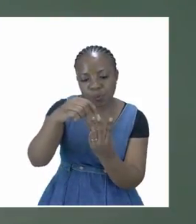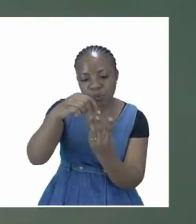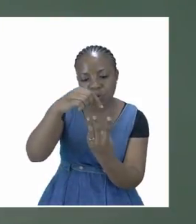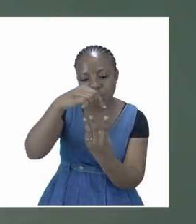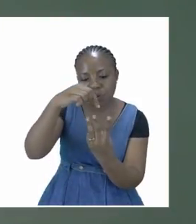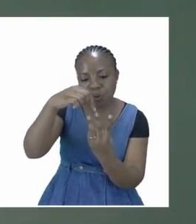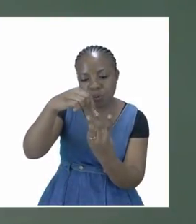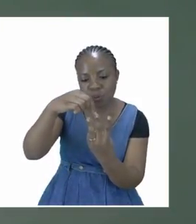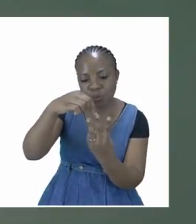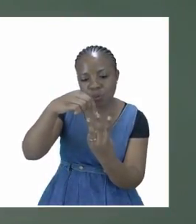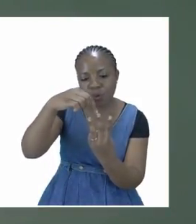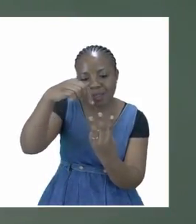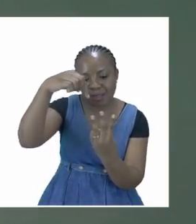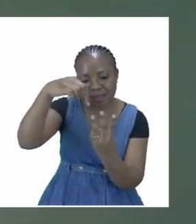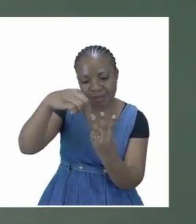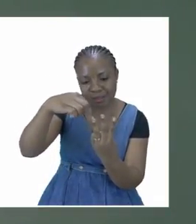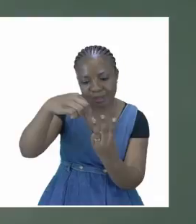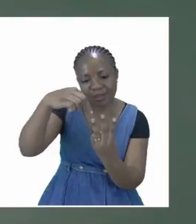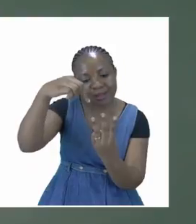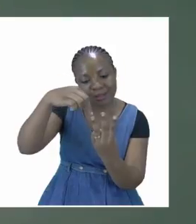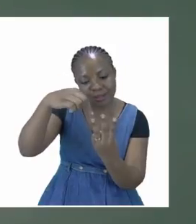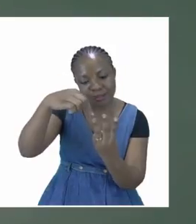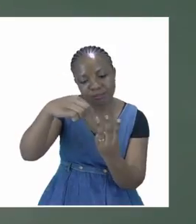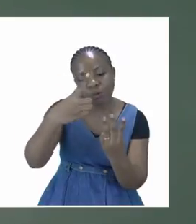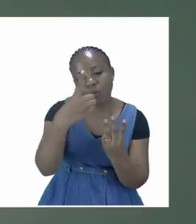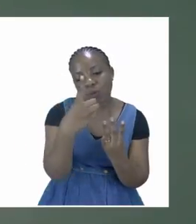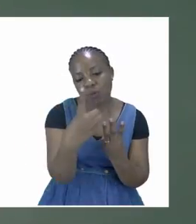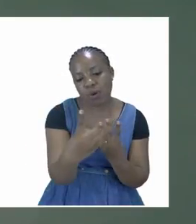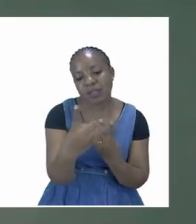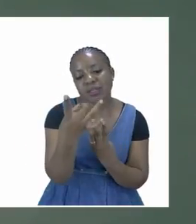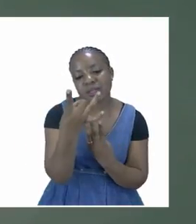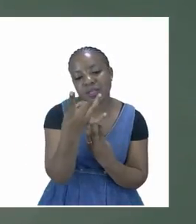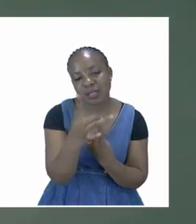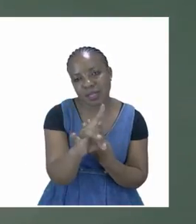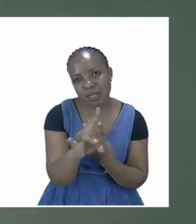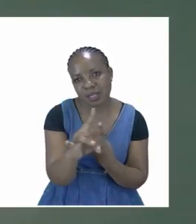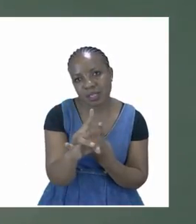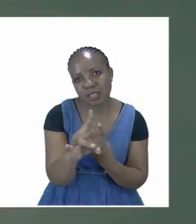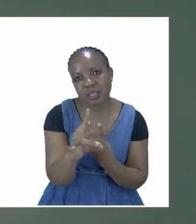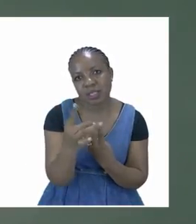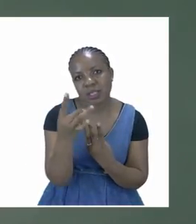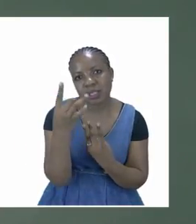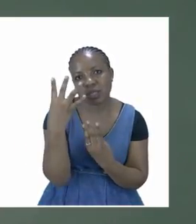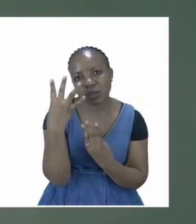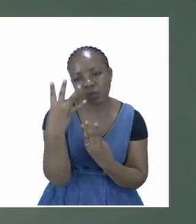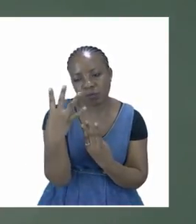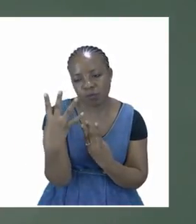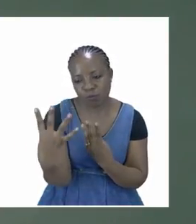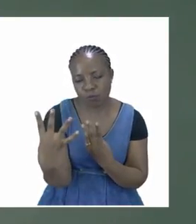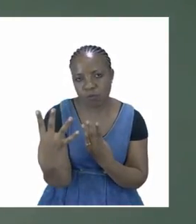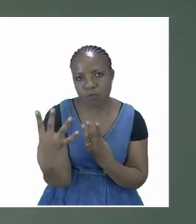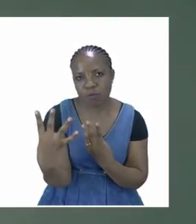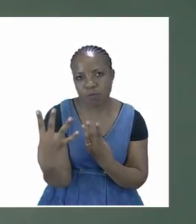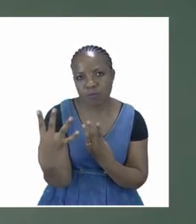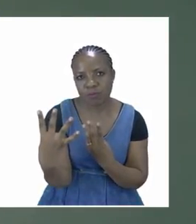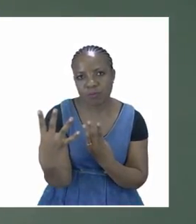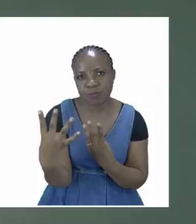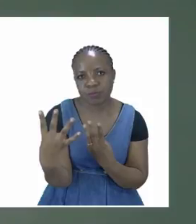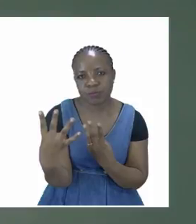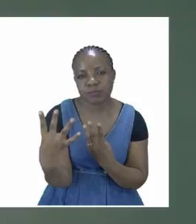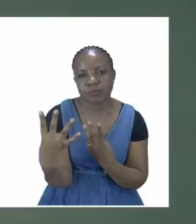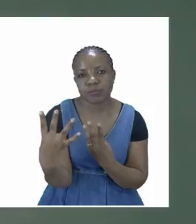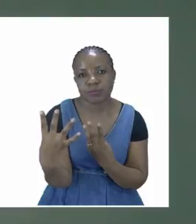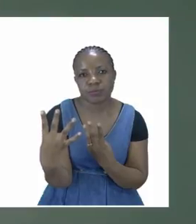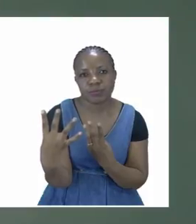183, which means we are going back. So we are going and counting, and the